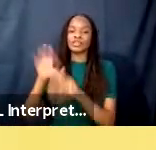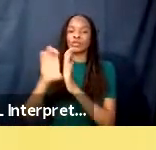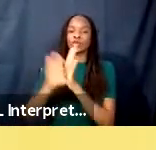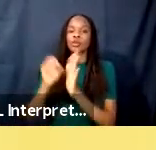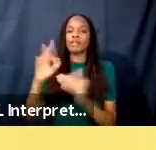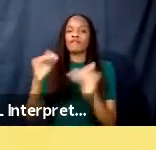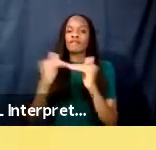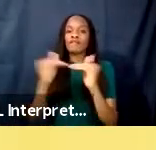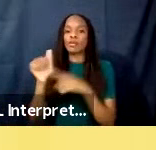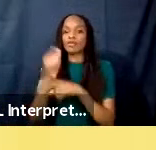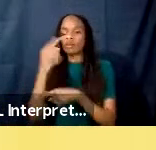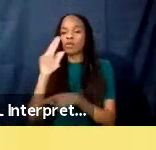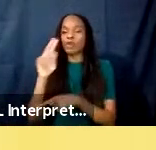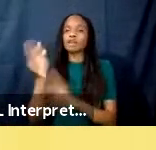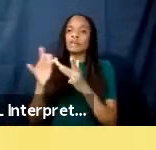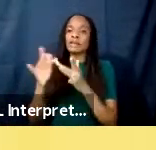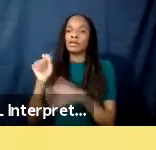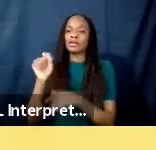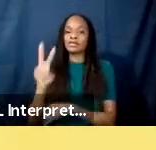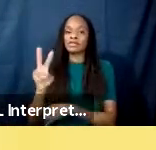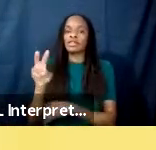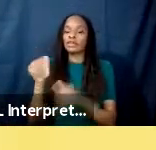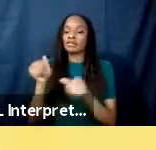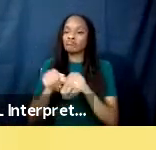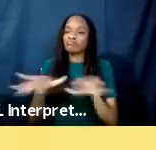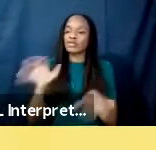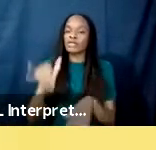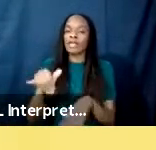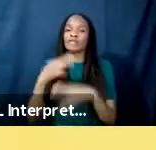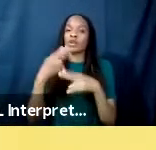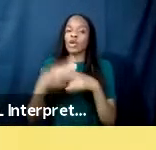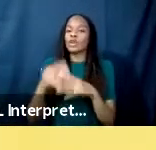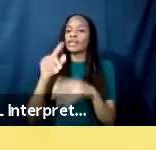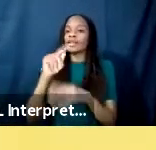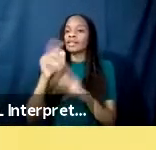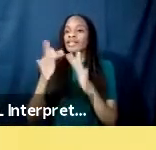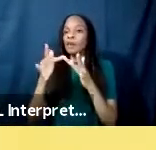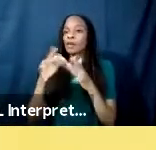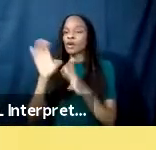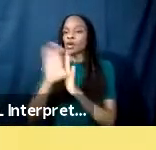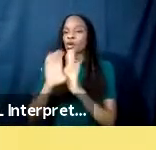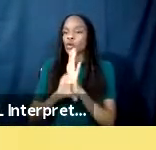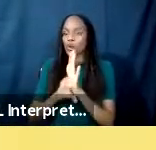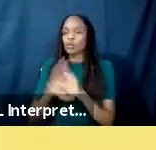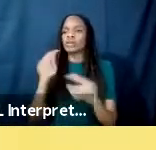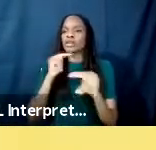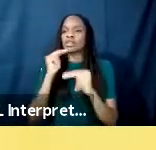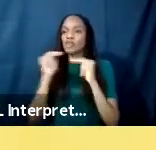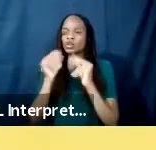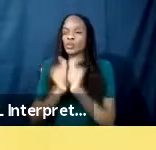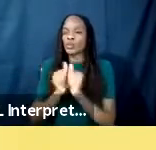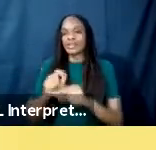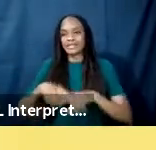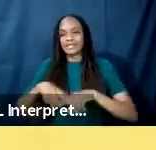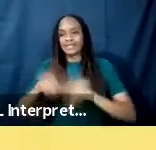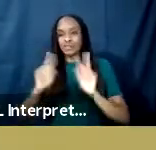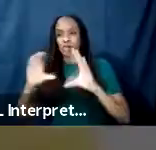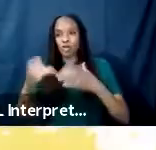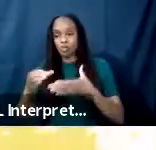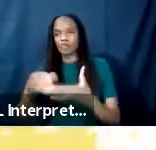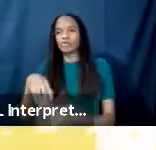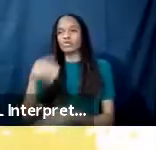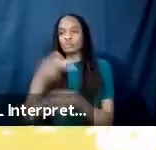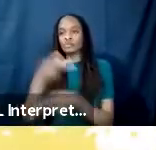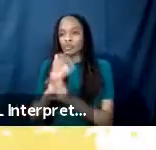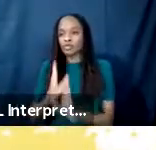Network Television Broadcasting that we negotiate. This is called the Network Code. It's negotiated with a slightly different group of producers than the CBA and the